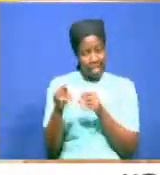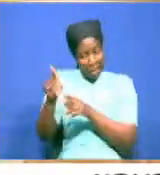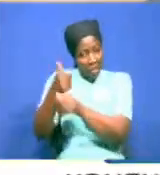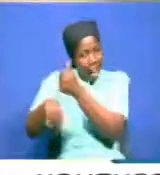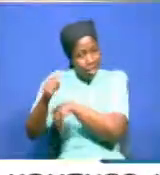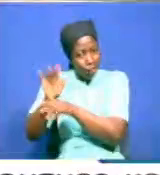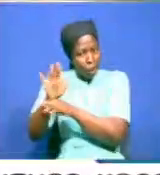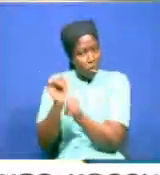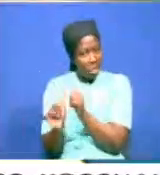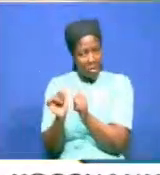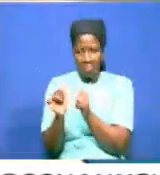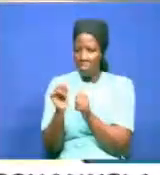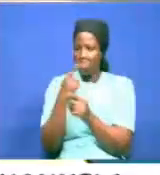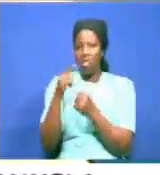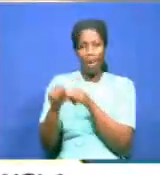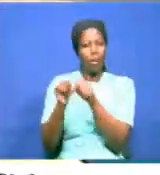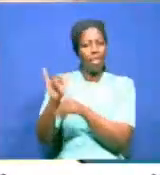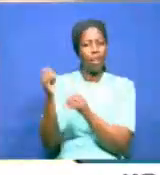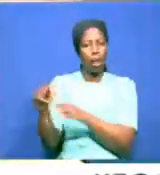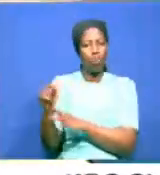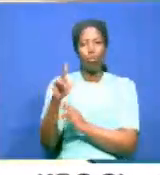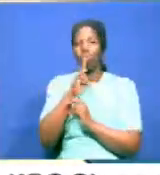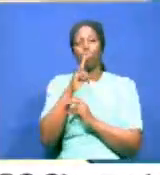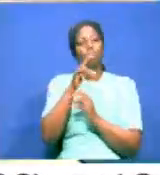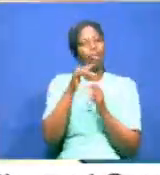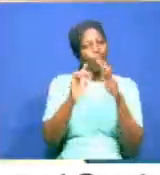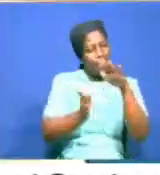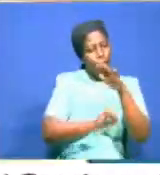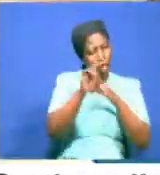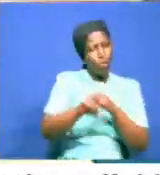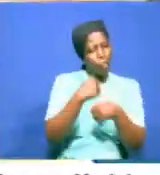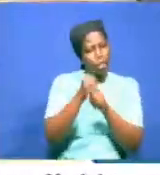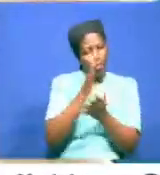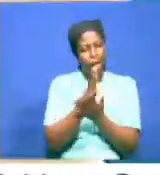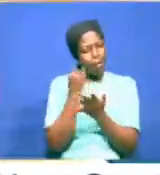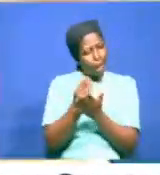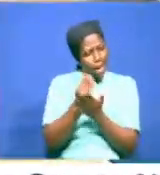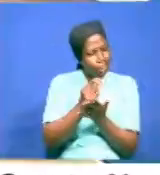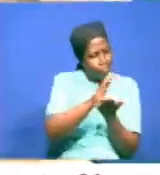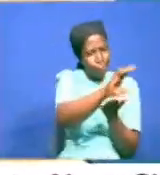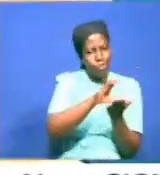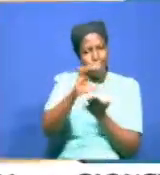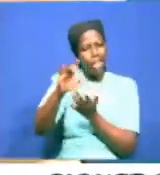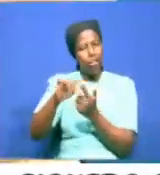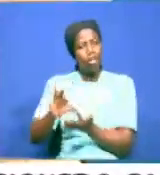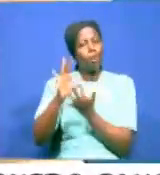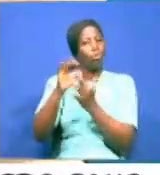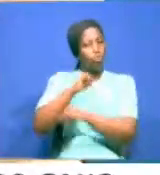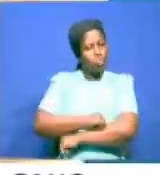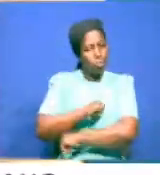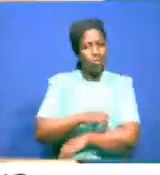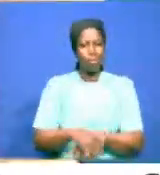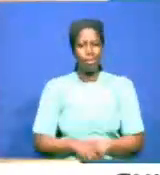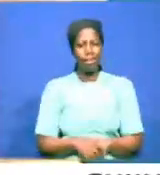ensure that money is released to special schools. Even if there's distancing, mm-hmm. the head teachers have the contacts of the